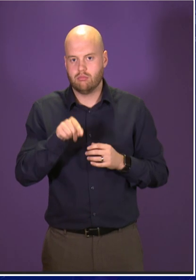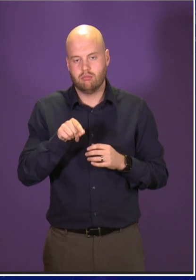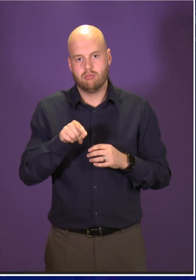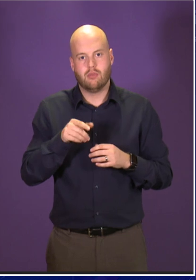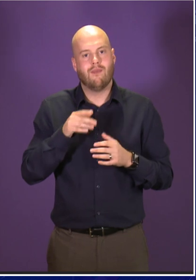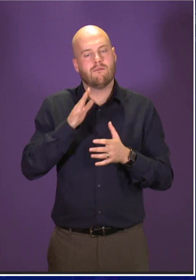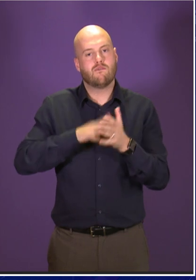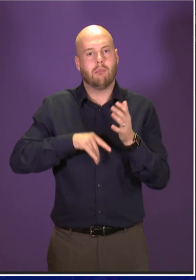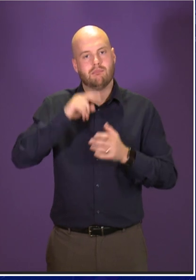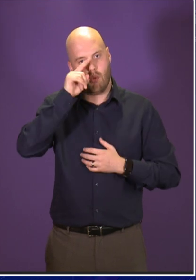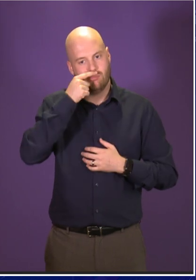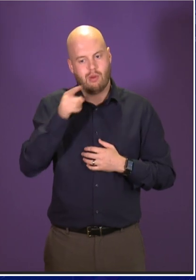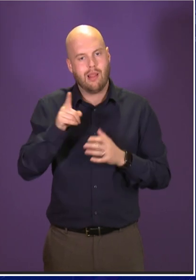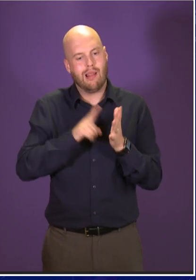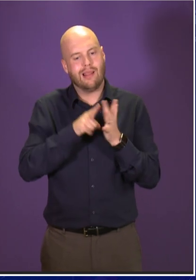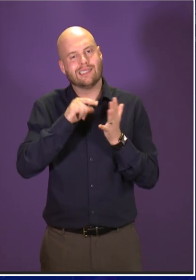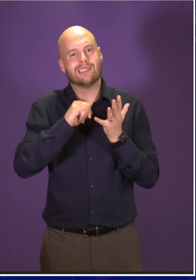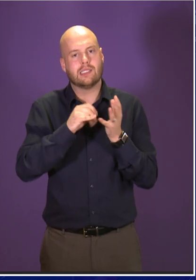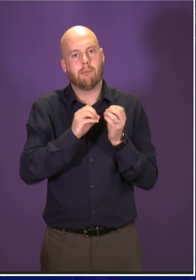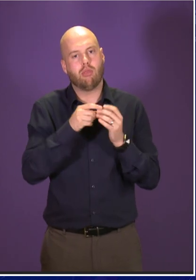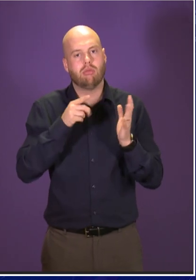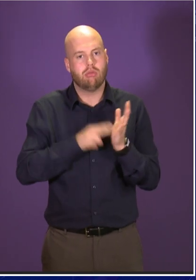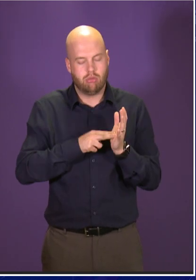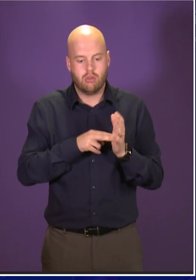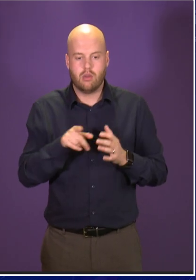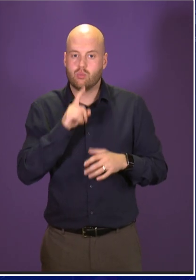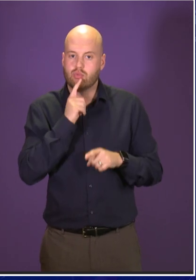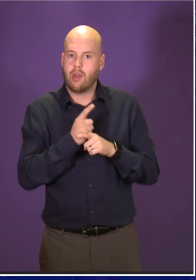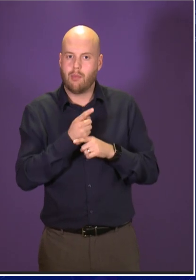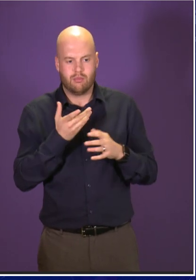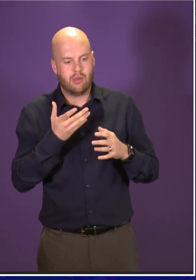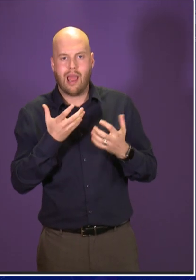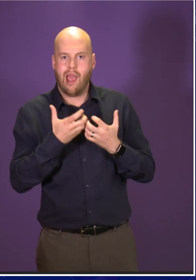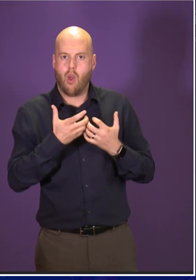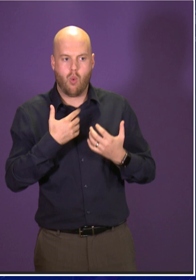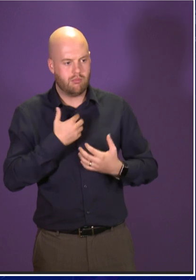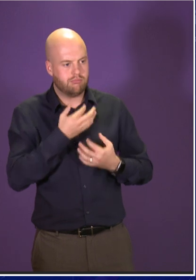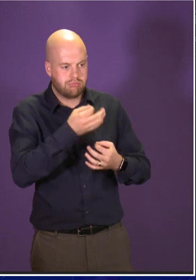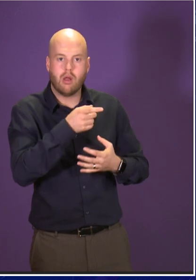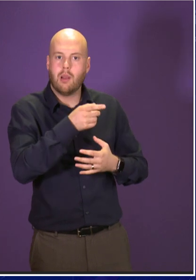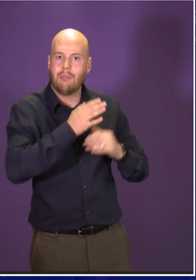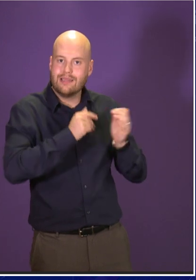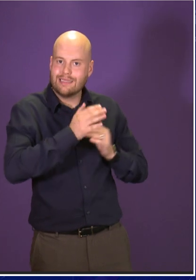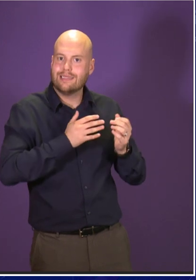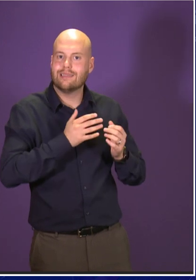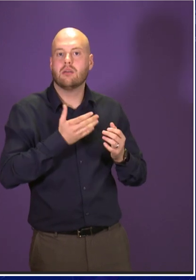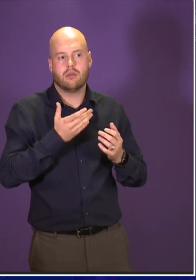thoughts on investing in the locality, how to invest in buildings whilst investing in people. Dr. Vaz